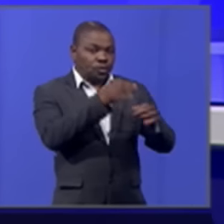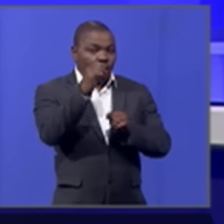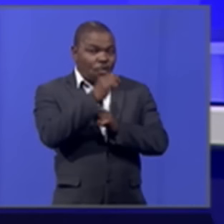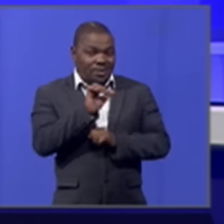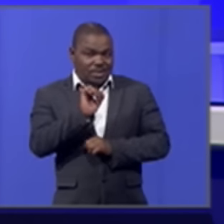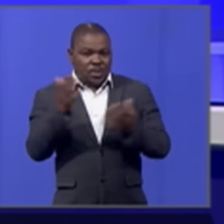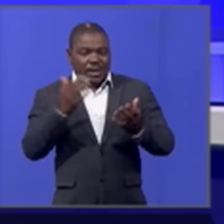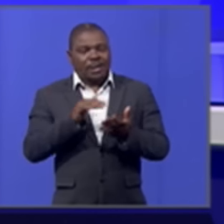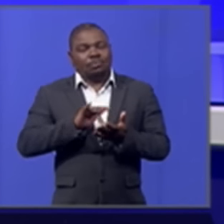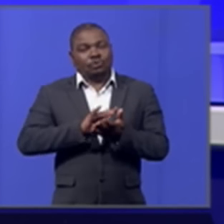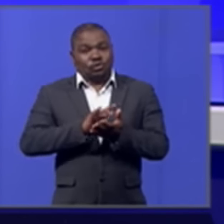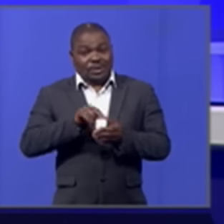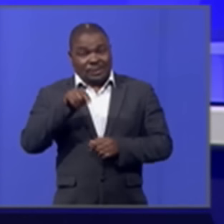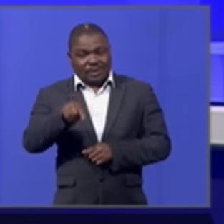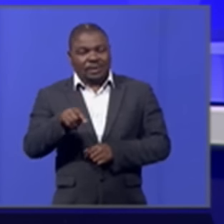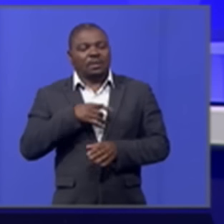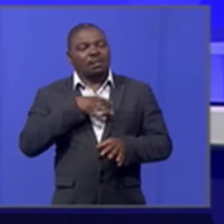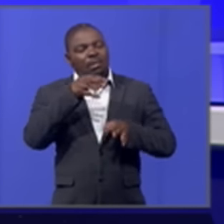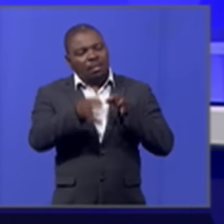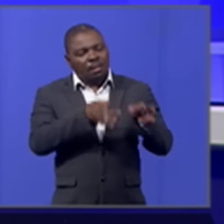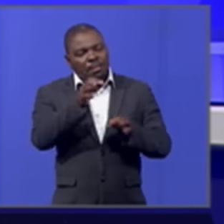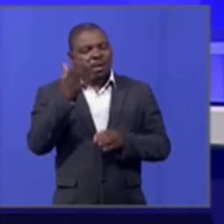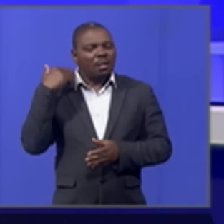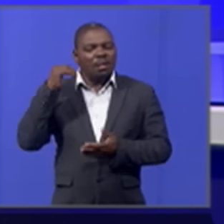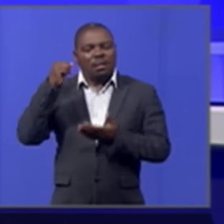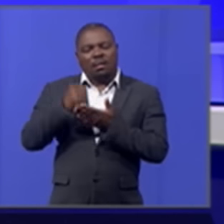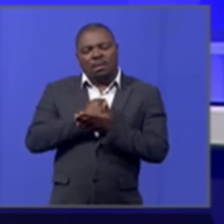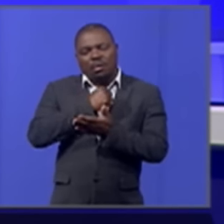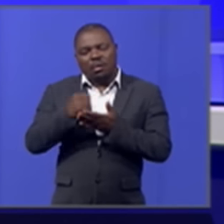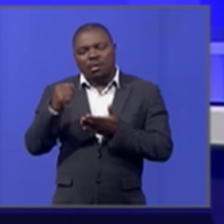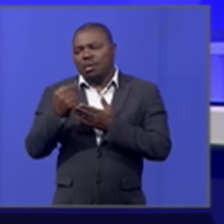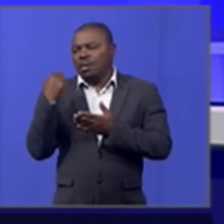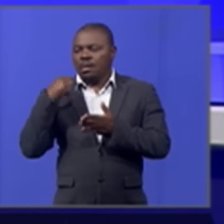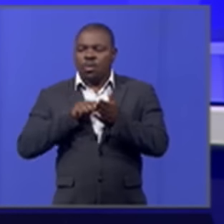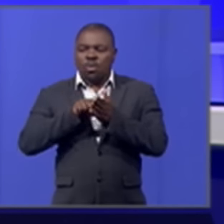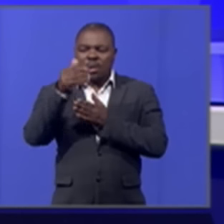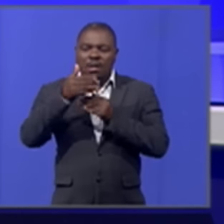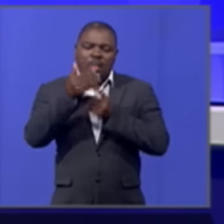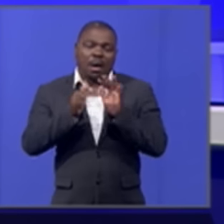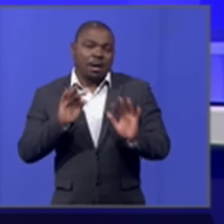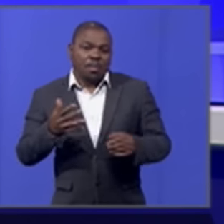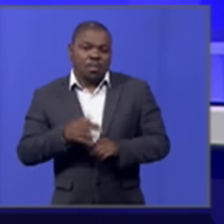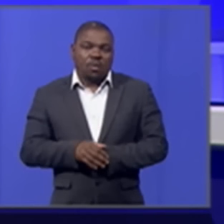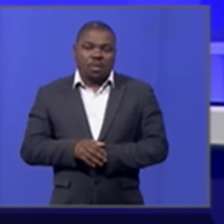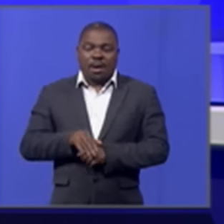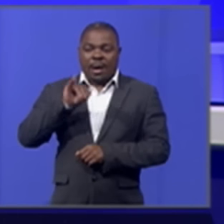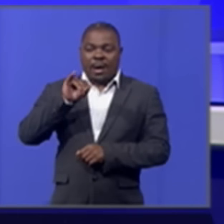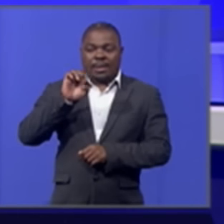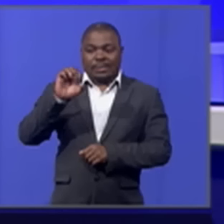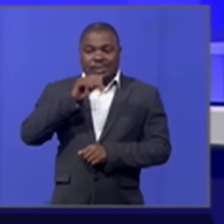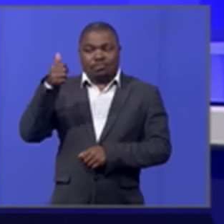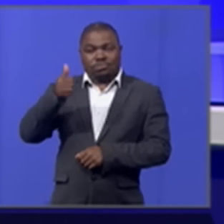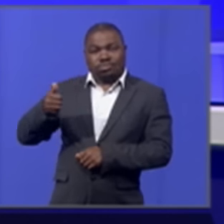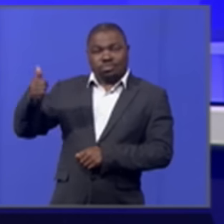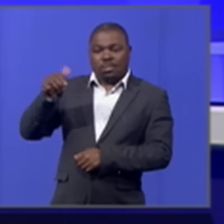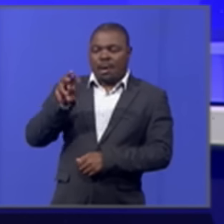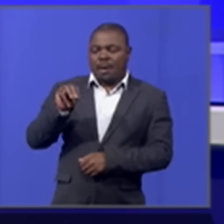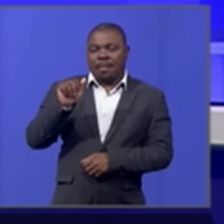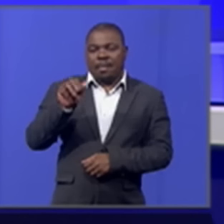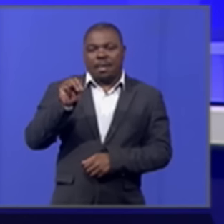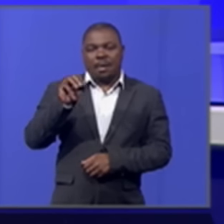tsa Centurion ka ga dipholo tsa go ikwadisetsa ditlhopho tsa bokhutlo jwa beke. Motlhankedi mogolo wa IEC Saima Mabolo a